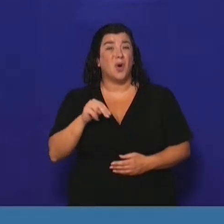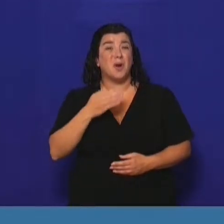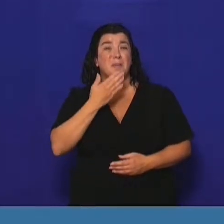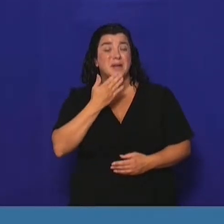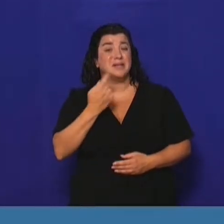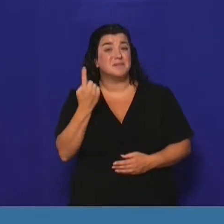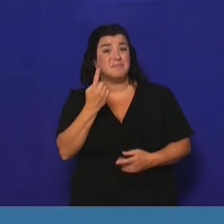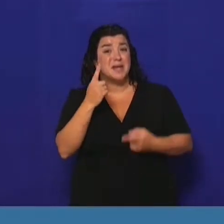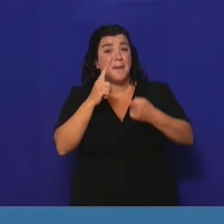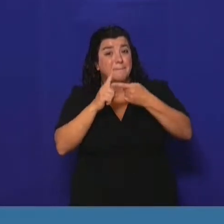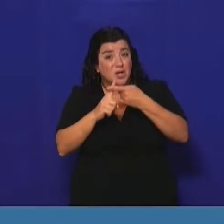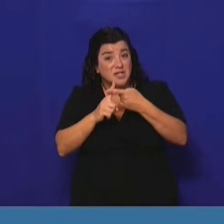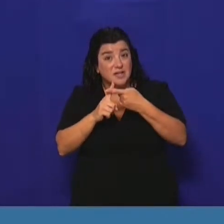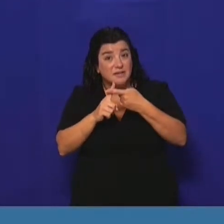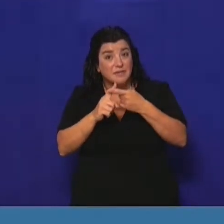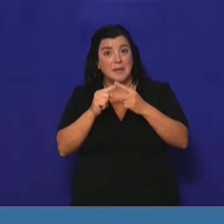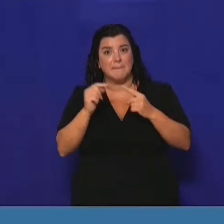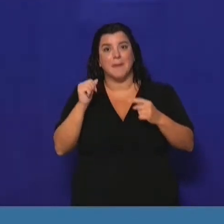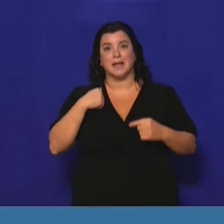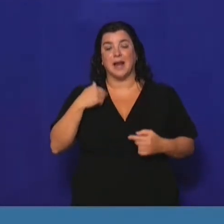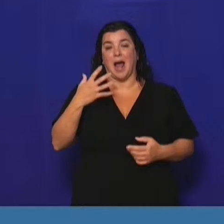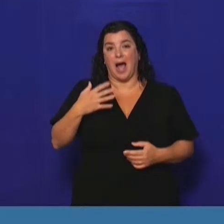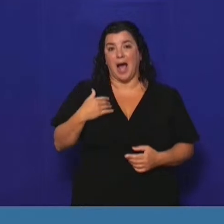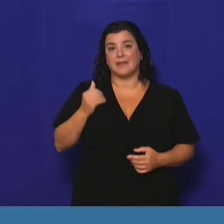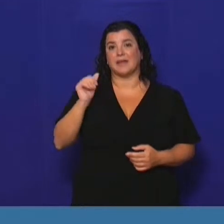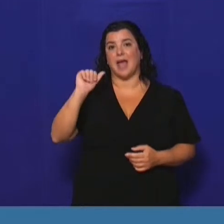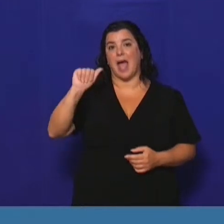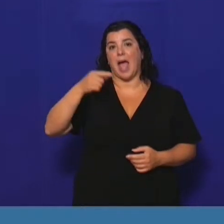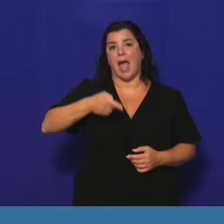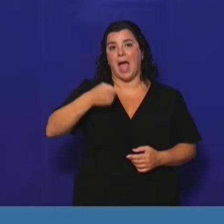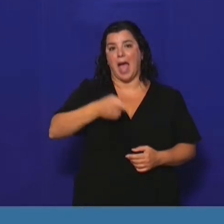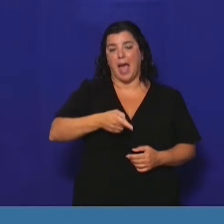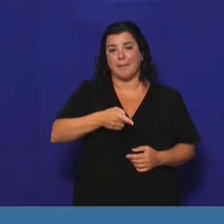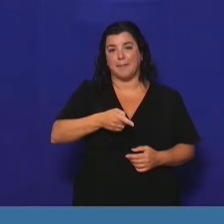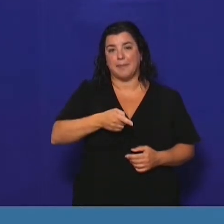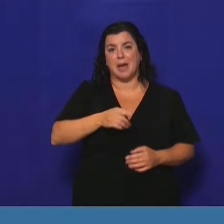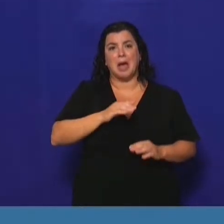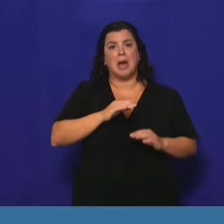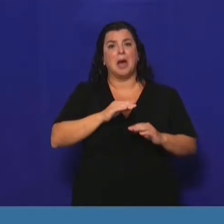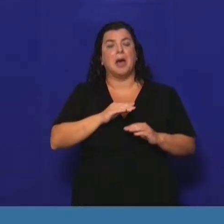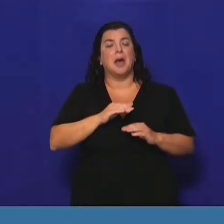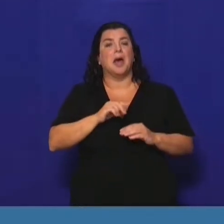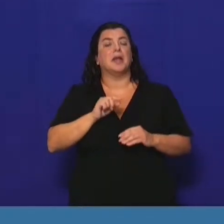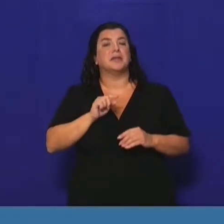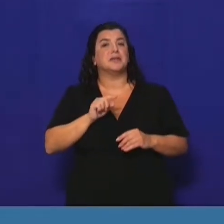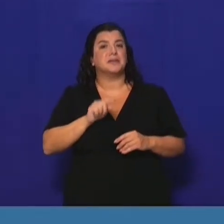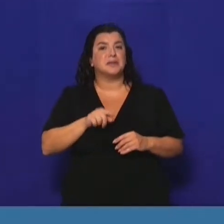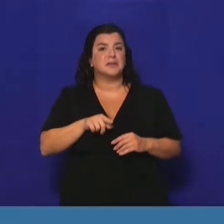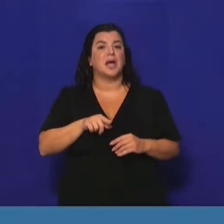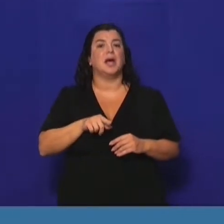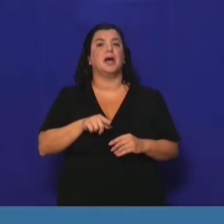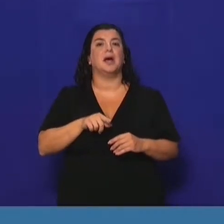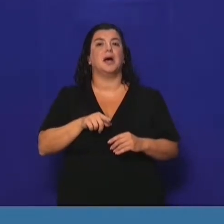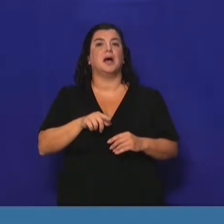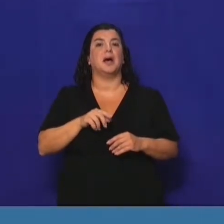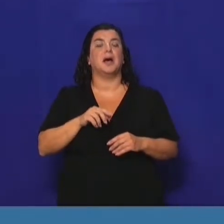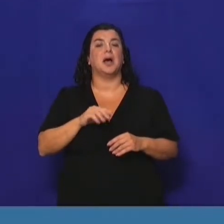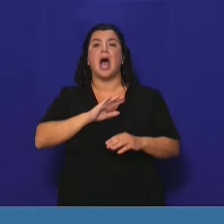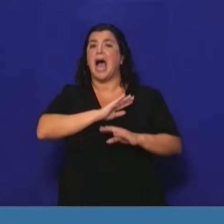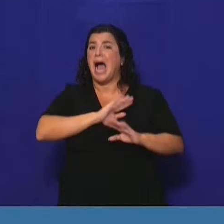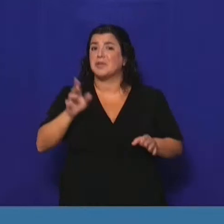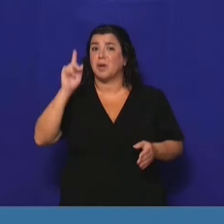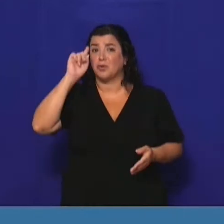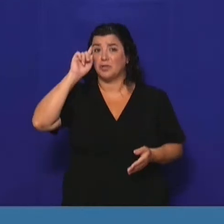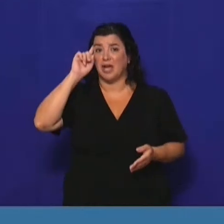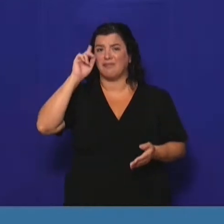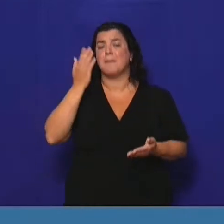l-app, importanti li jdaħħal il-kod ħadd ma ħajkun jaf li kont inti imma tkun qed tgħin biex inti nies oħrajn se jkunu